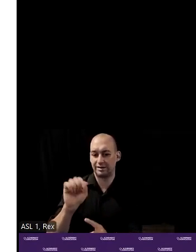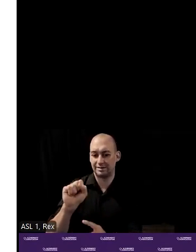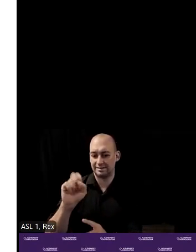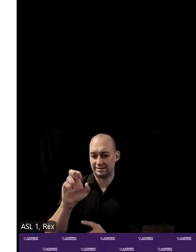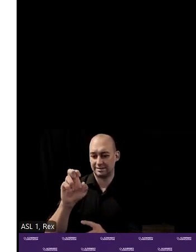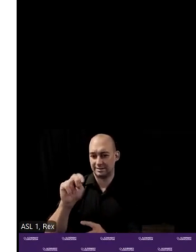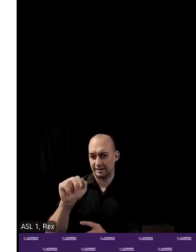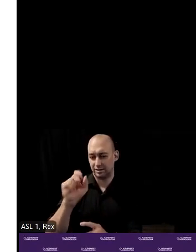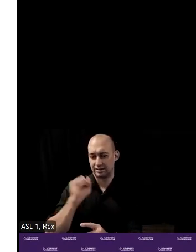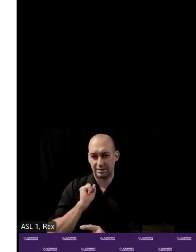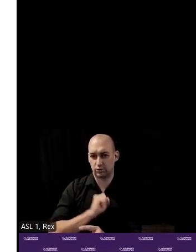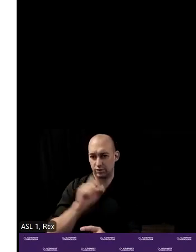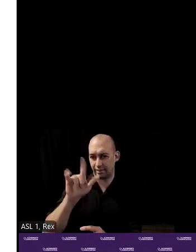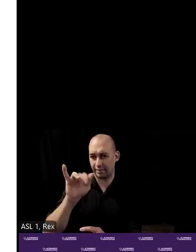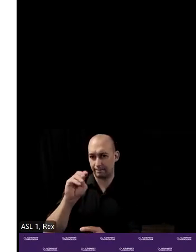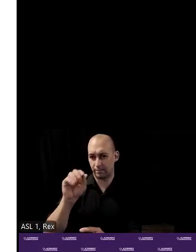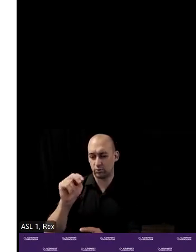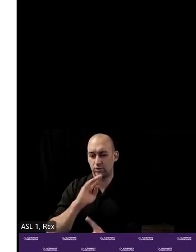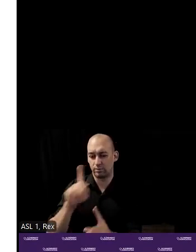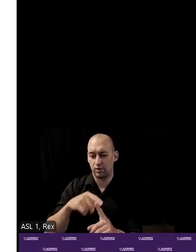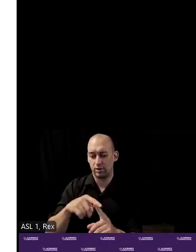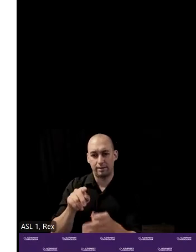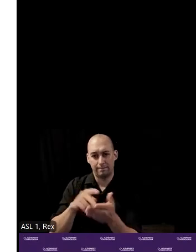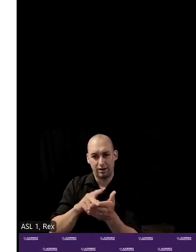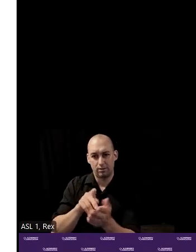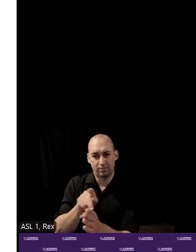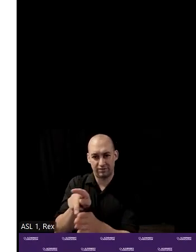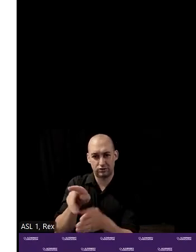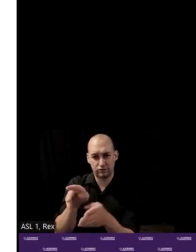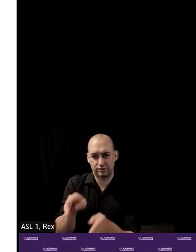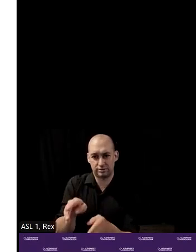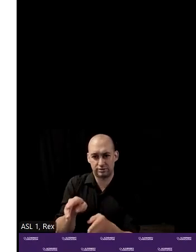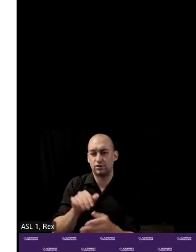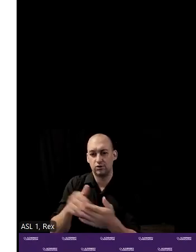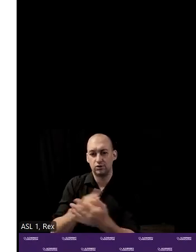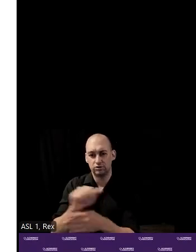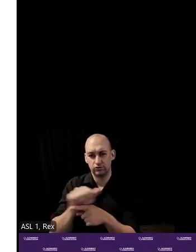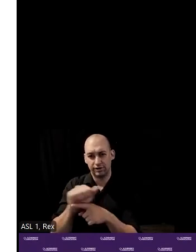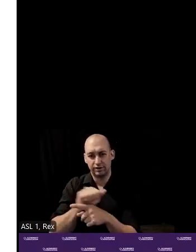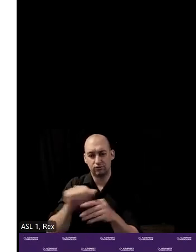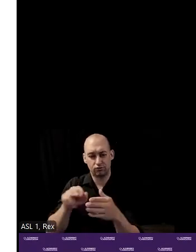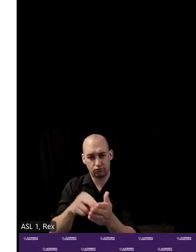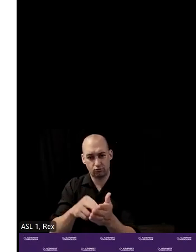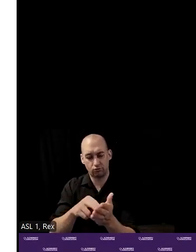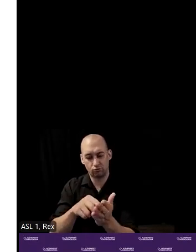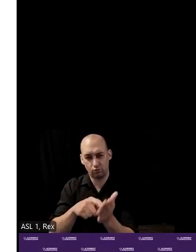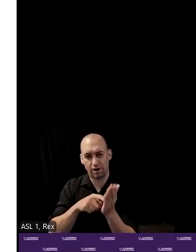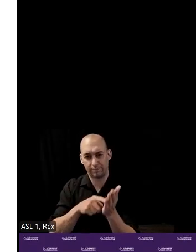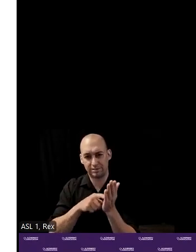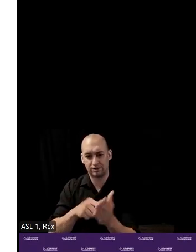medical professionals. It adds new training requirements to 3 different categories of medical